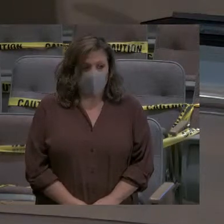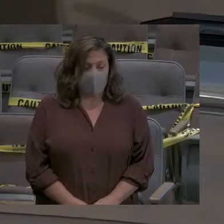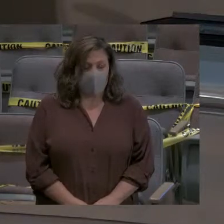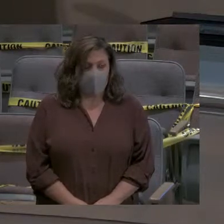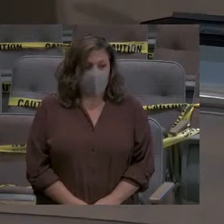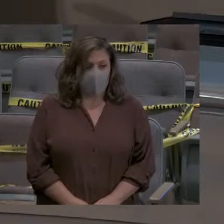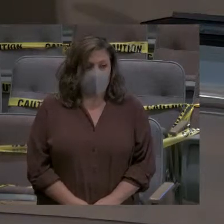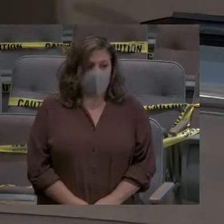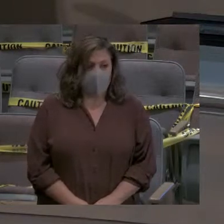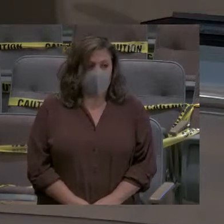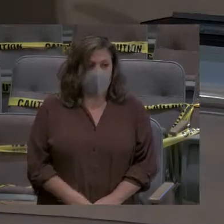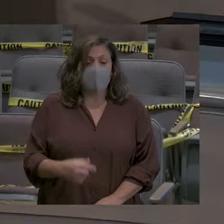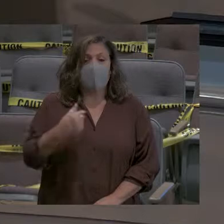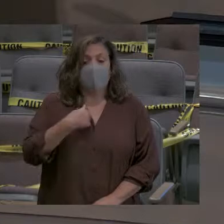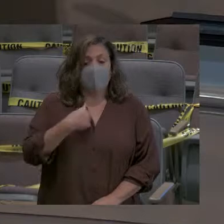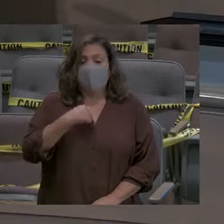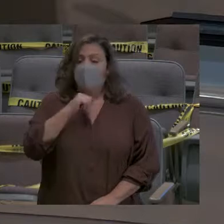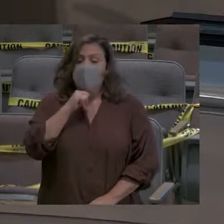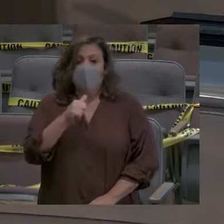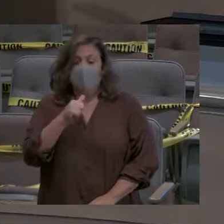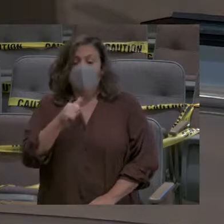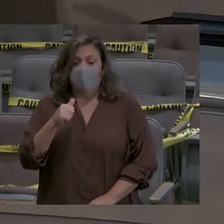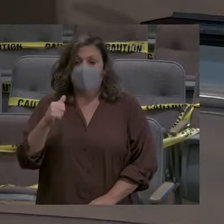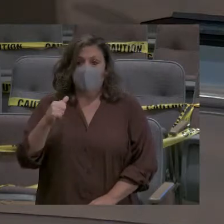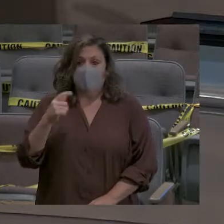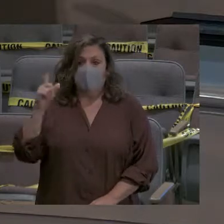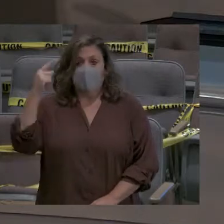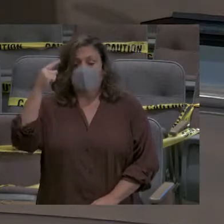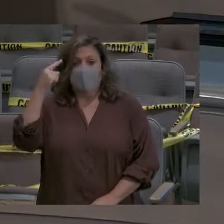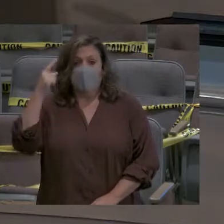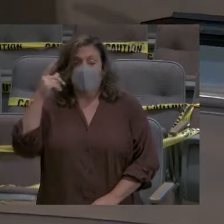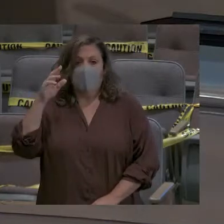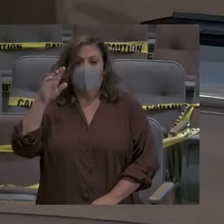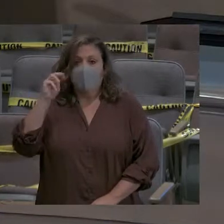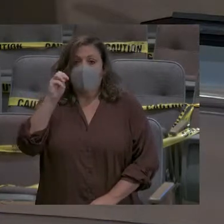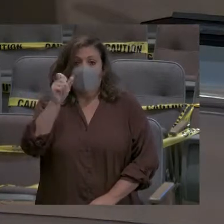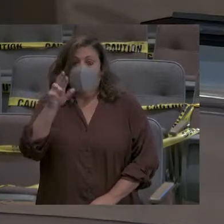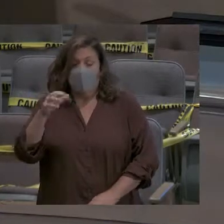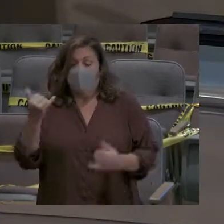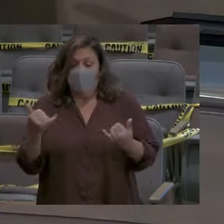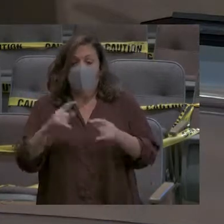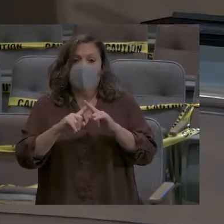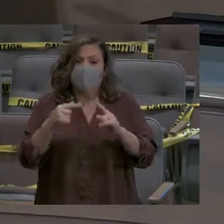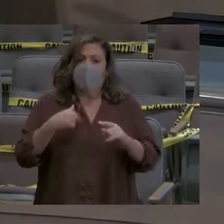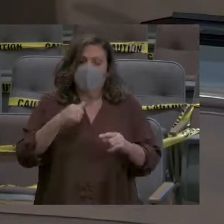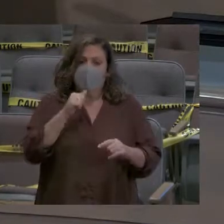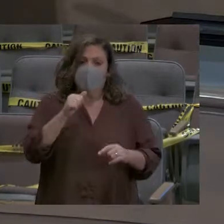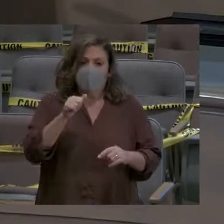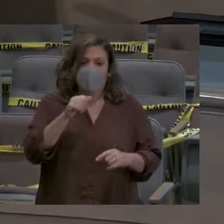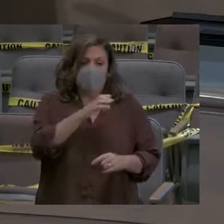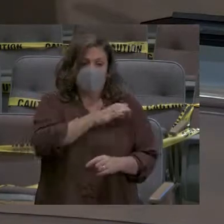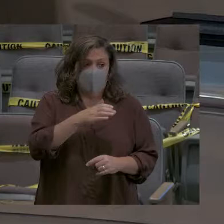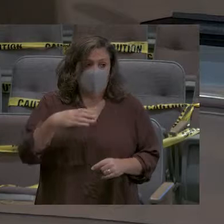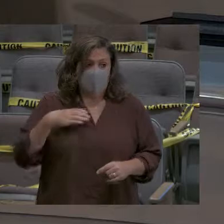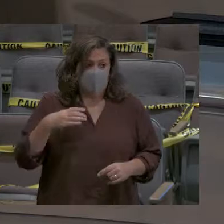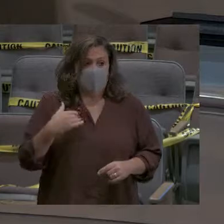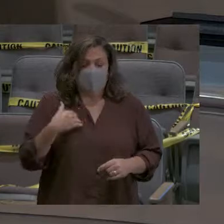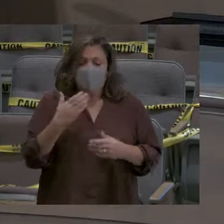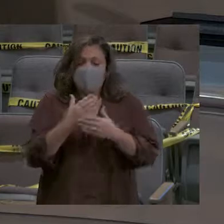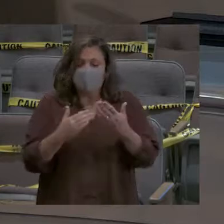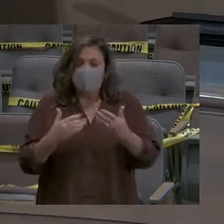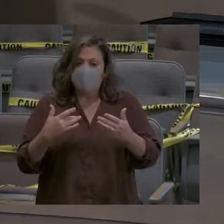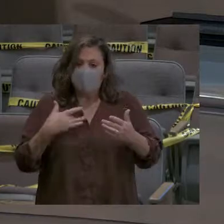as a concerned citizen in this community, there are several issues that I'm concerned about during this